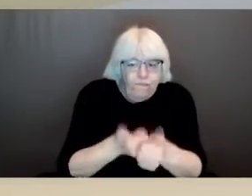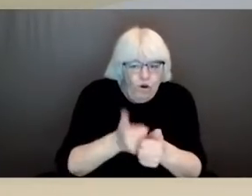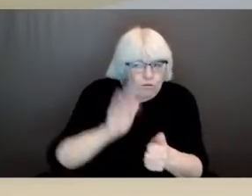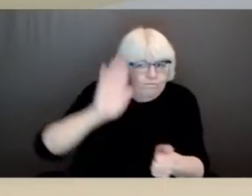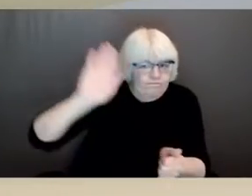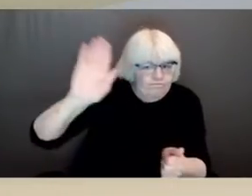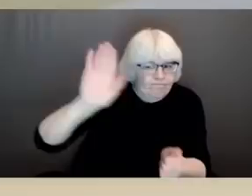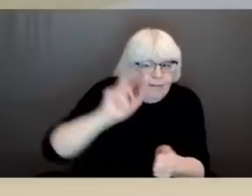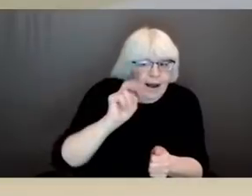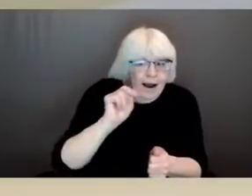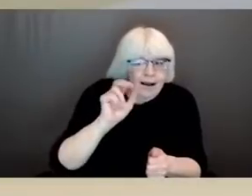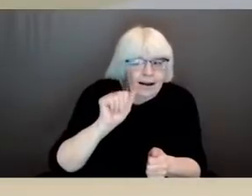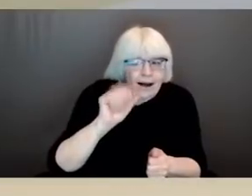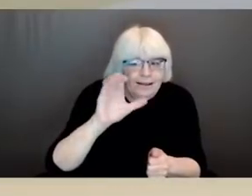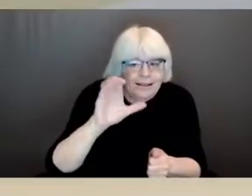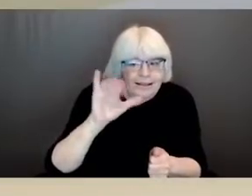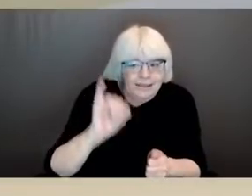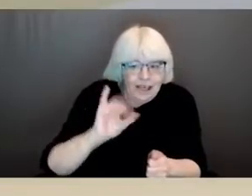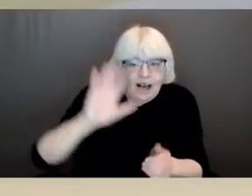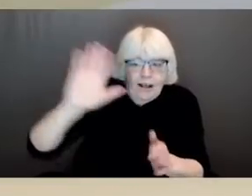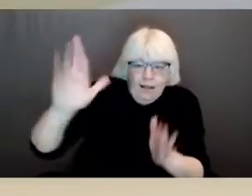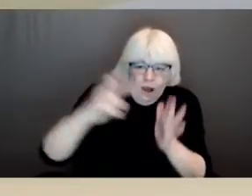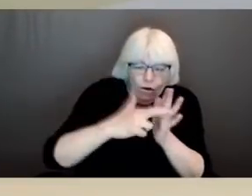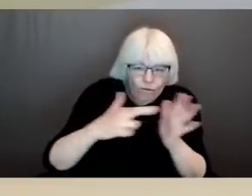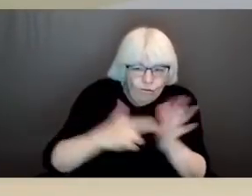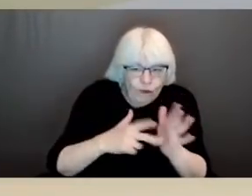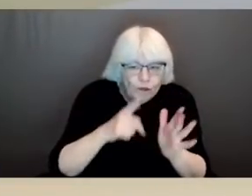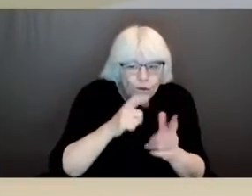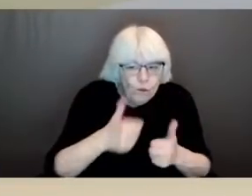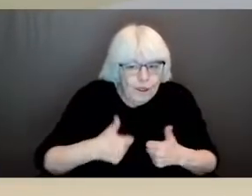Immunization, are those who are in long-term care and community care,